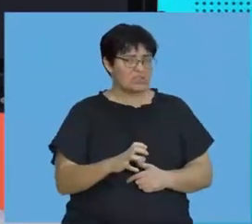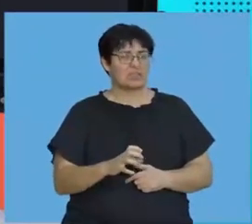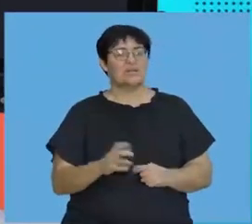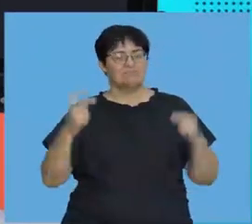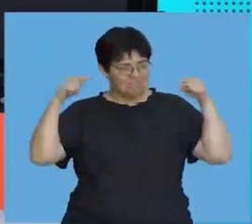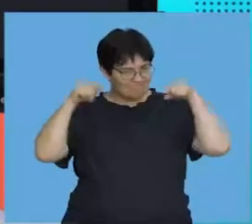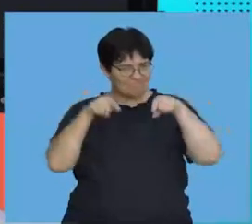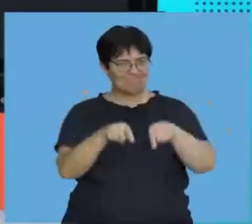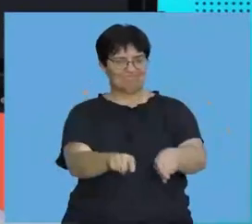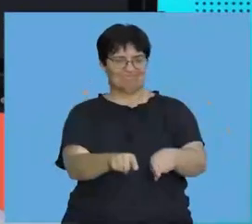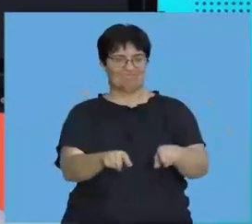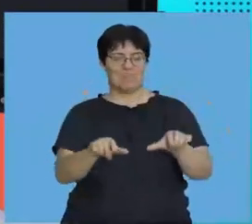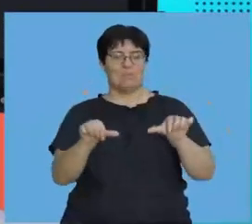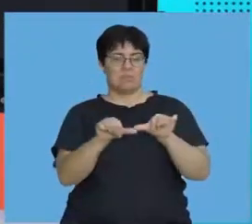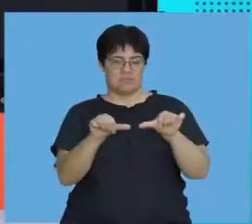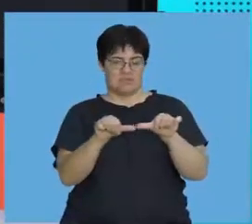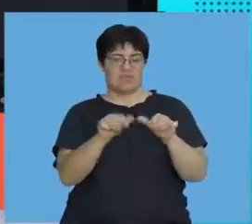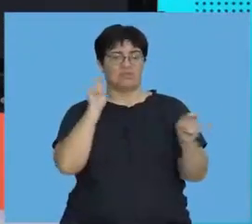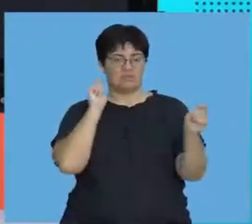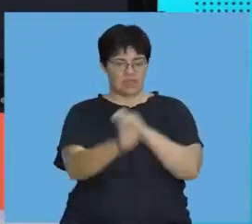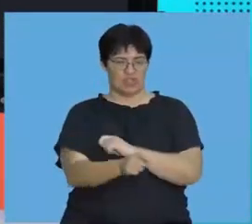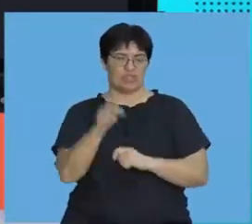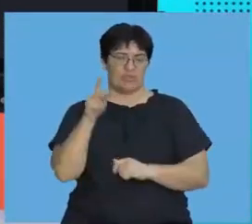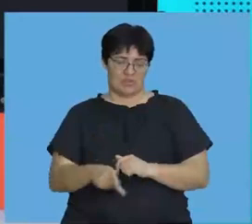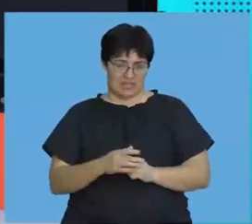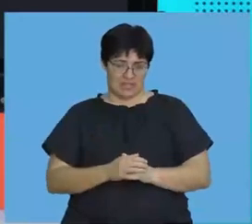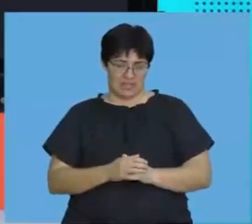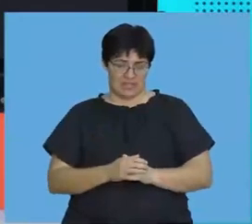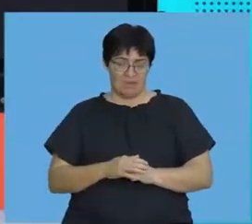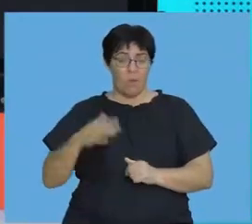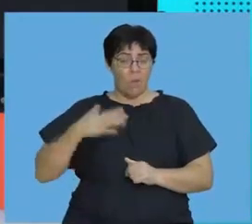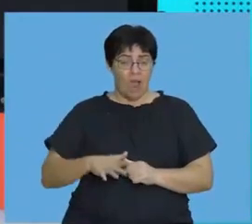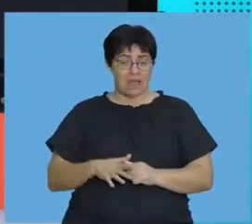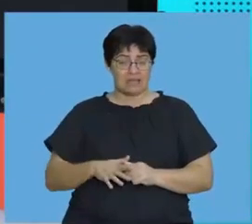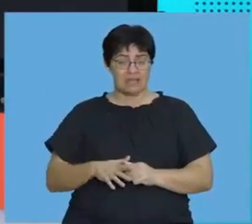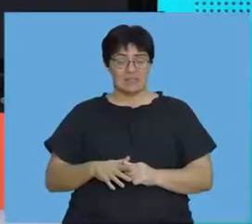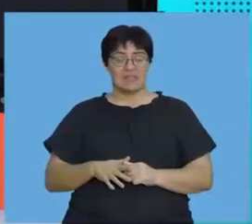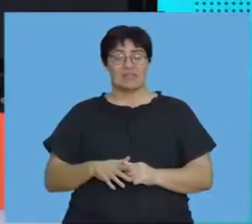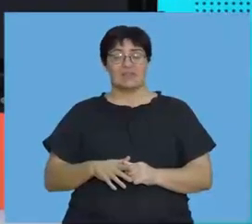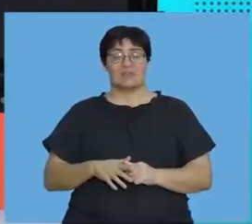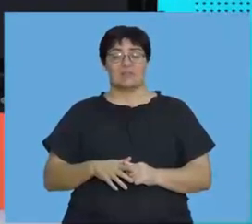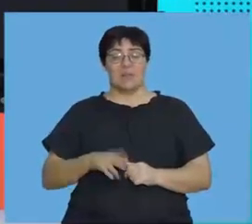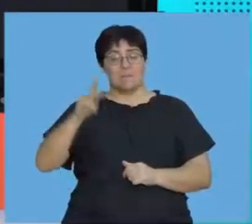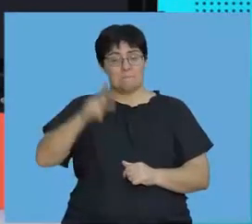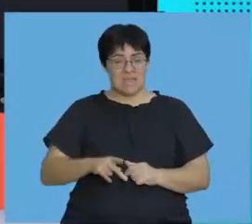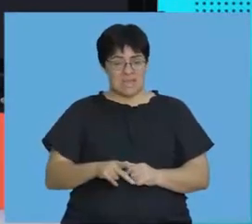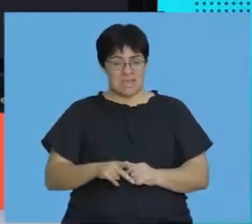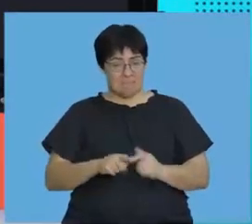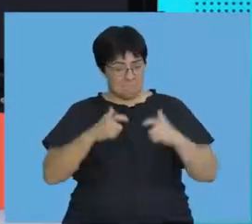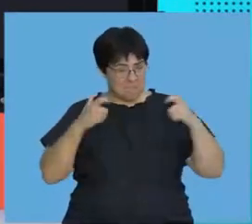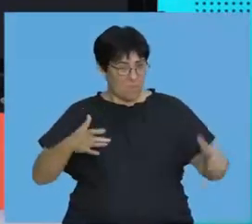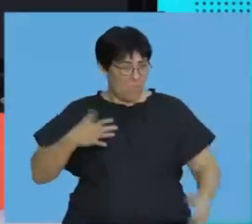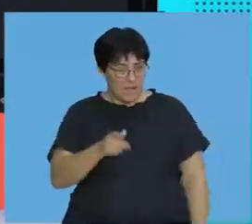force is directly proportional to the change in momentum. So if I want a big change in momentum, I have